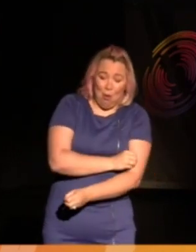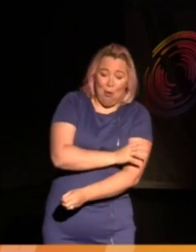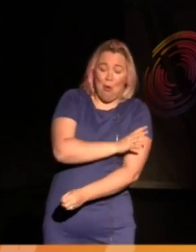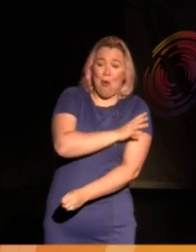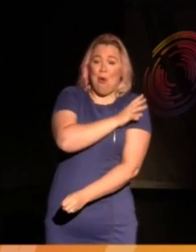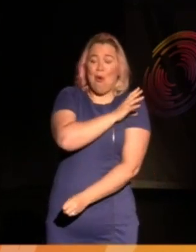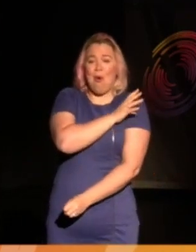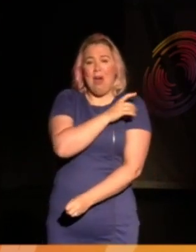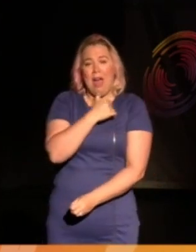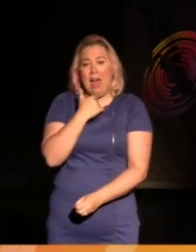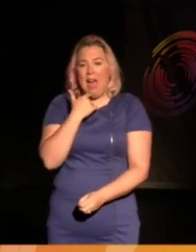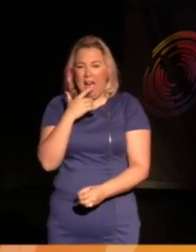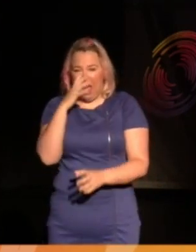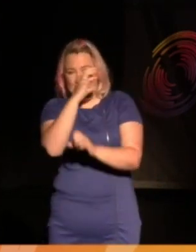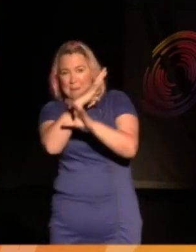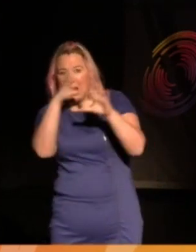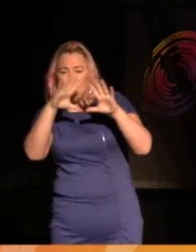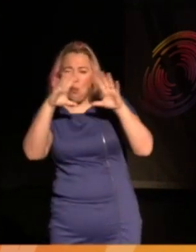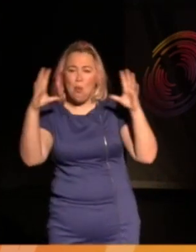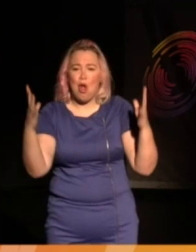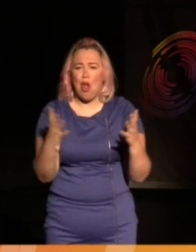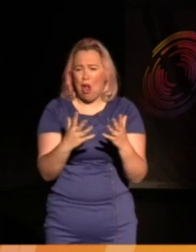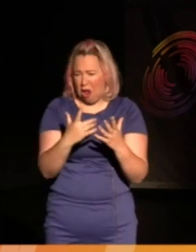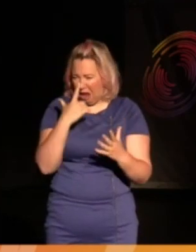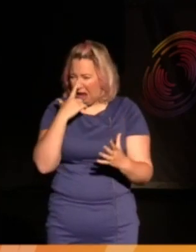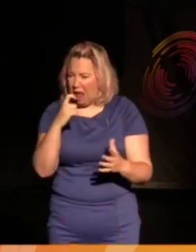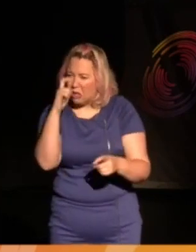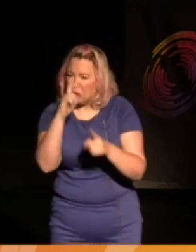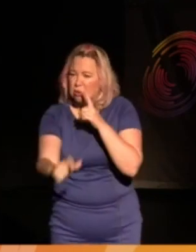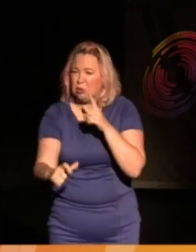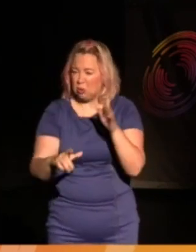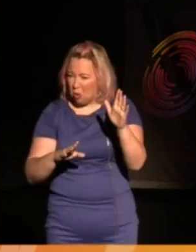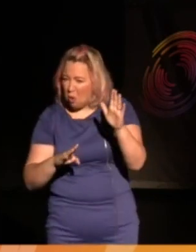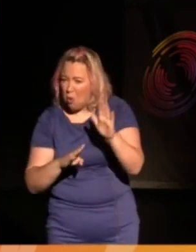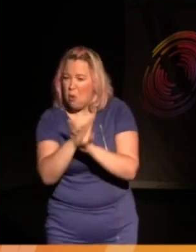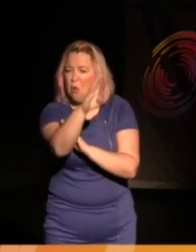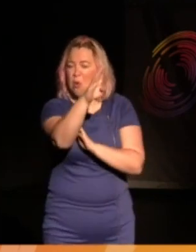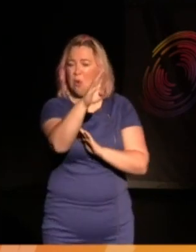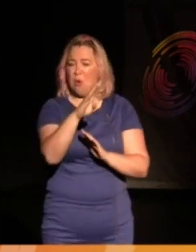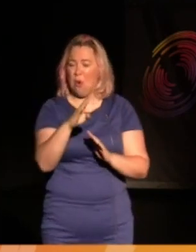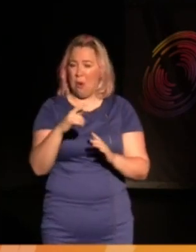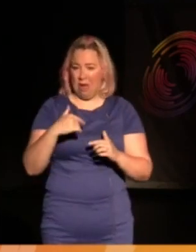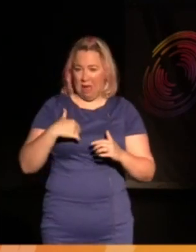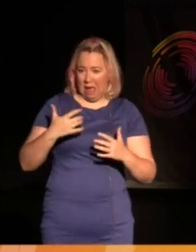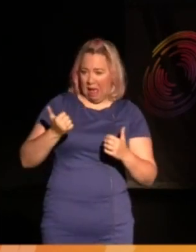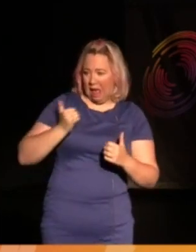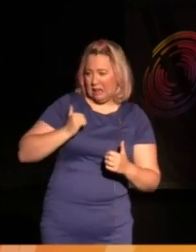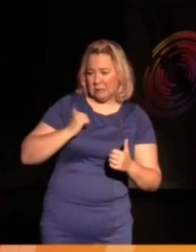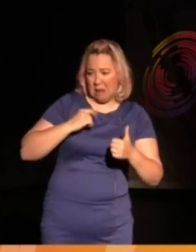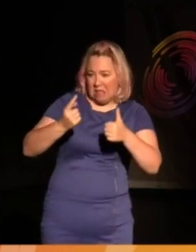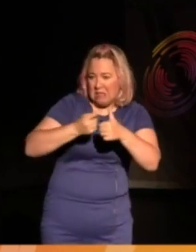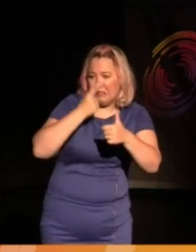world in which we would thrive, for which we had no evidence, but great expectations.